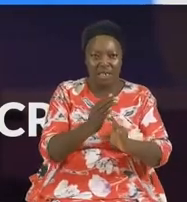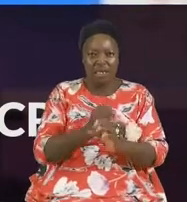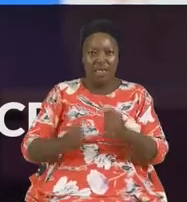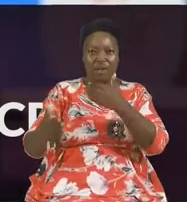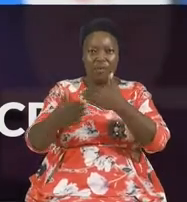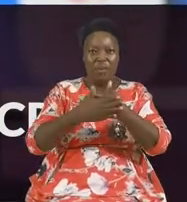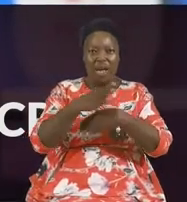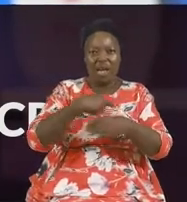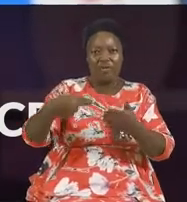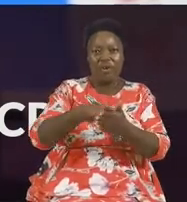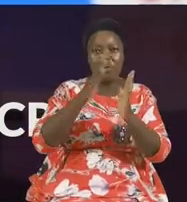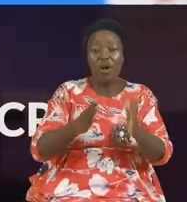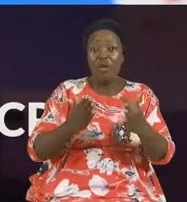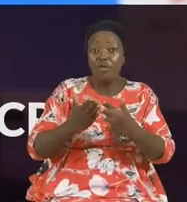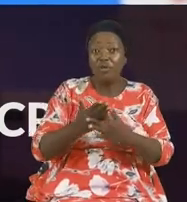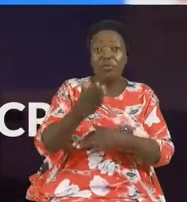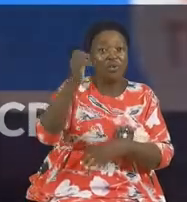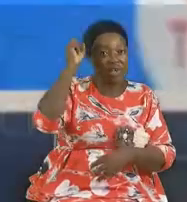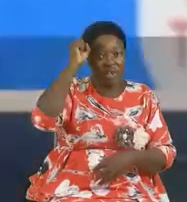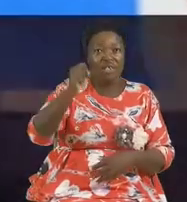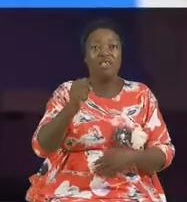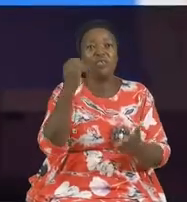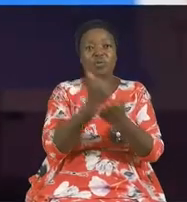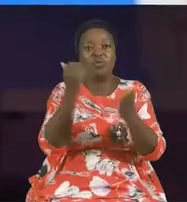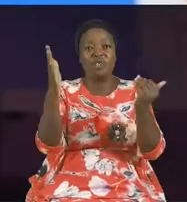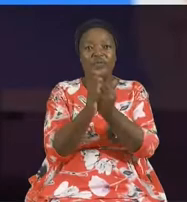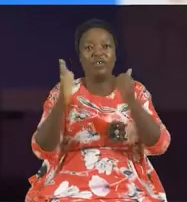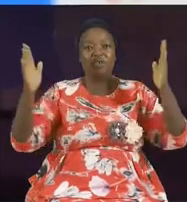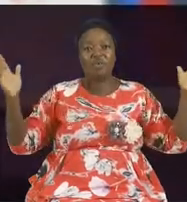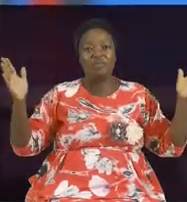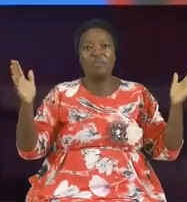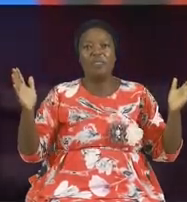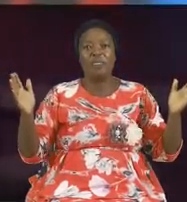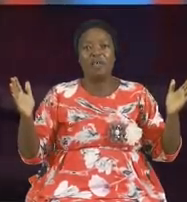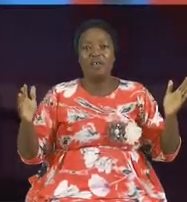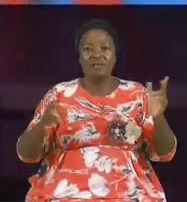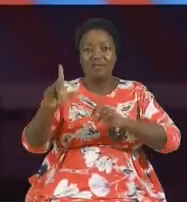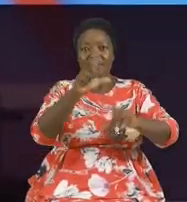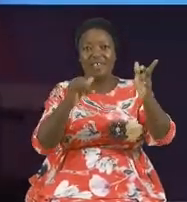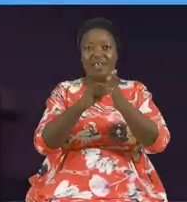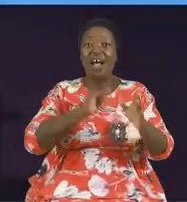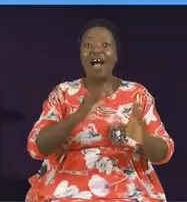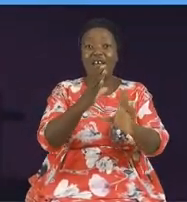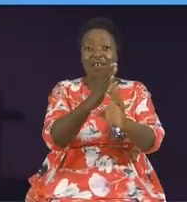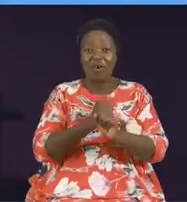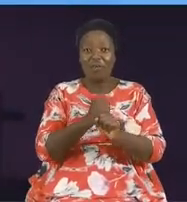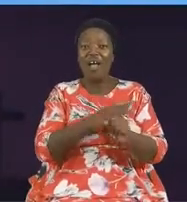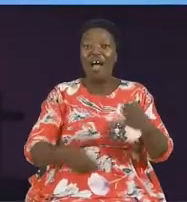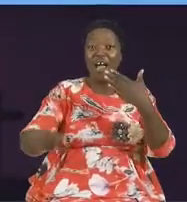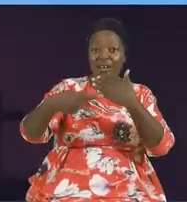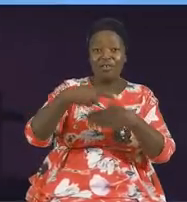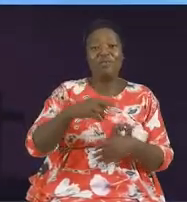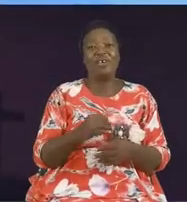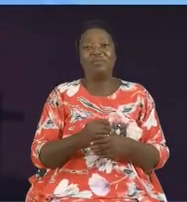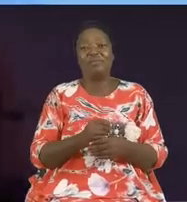Number two, recovery and renewal through his crucifixion. Recovery,